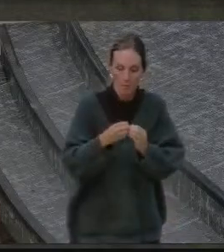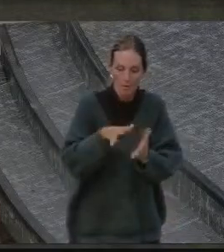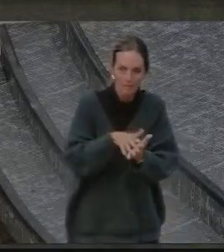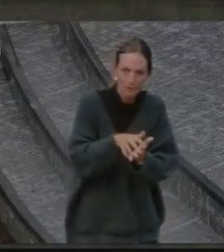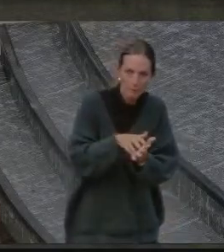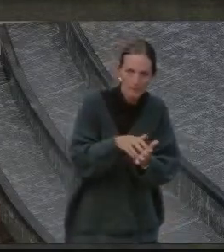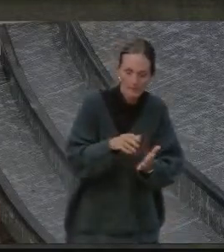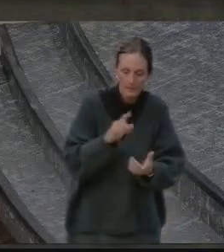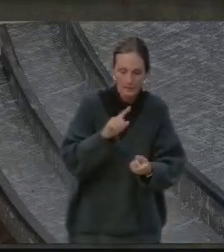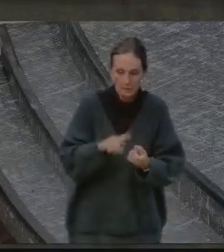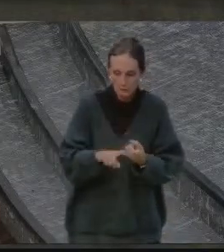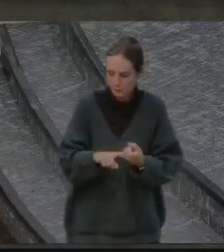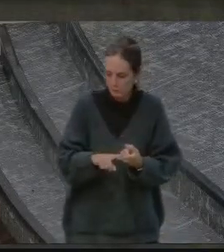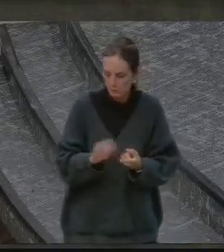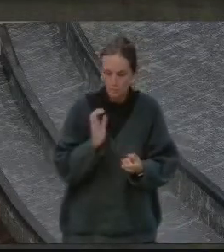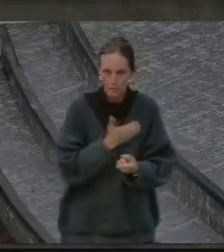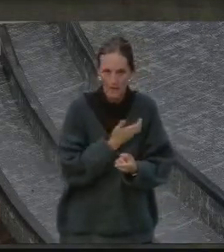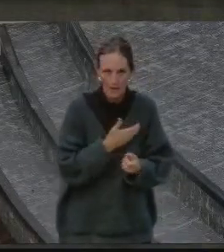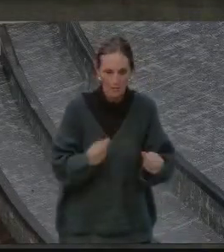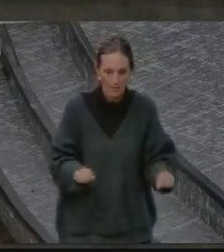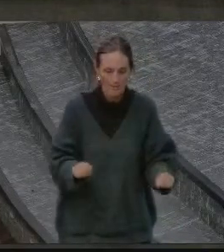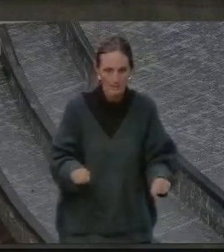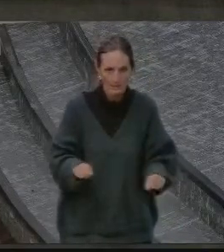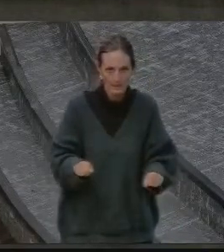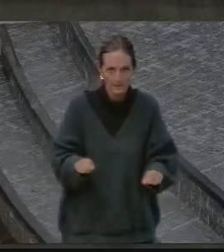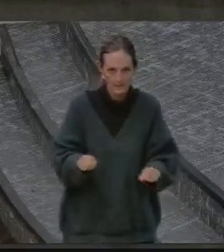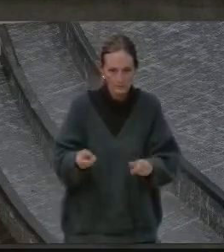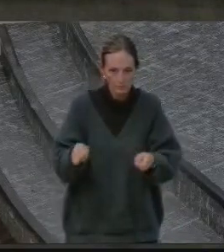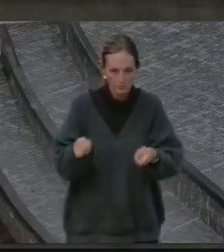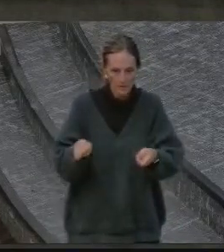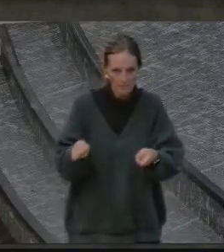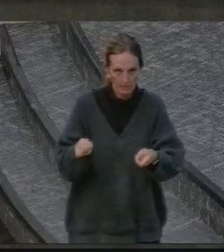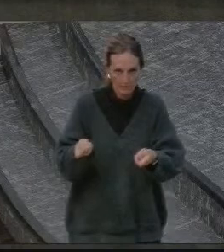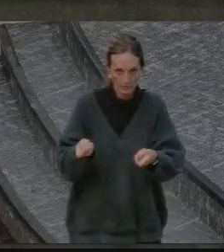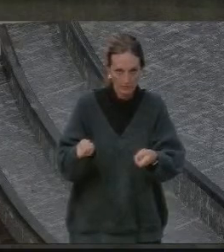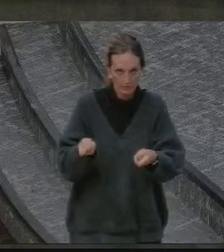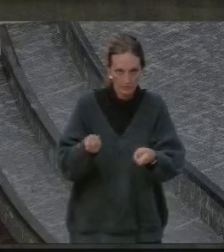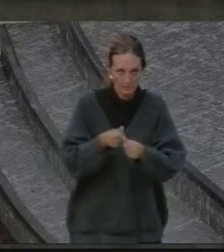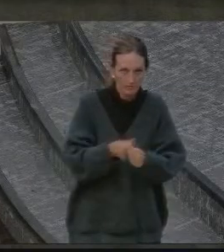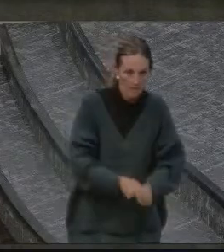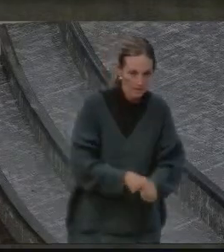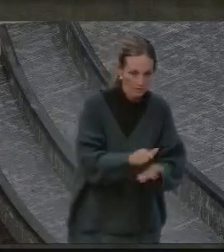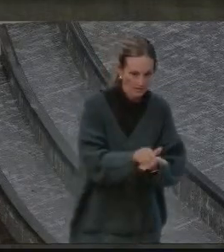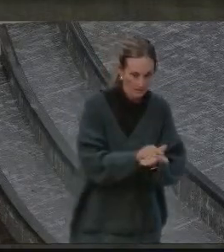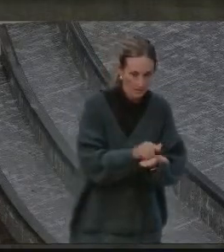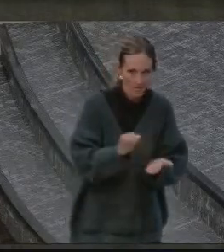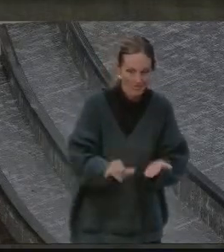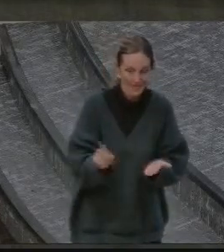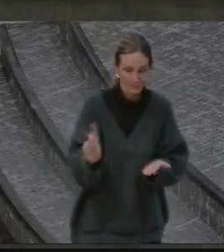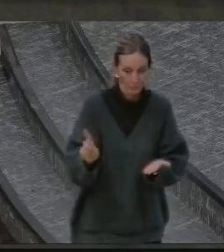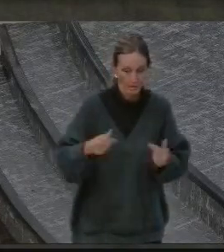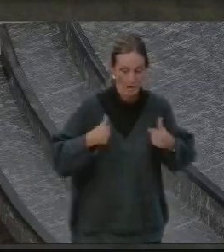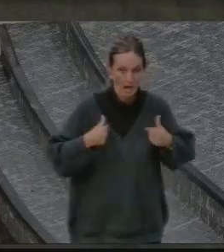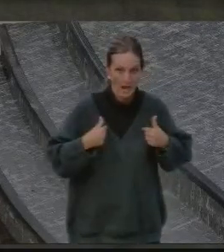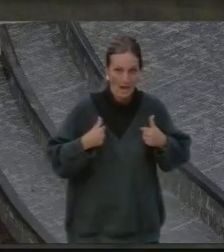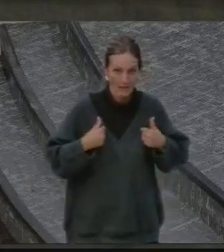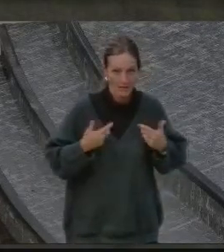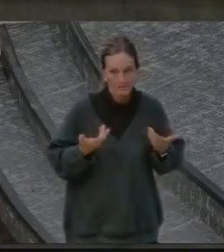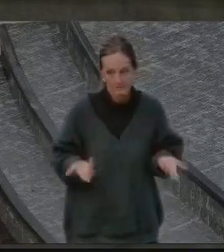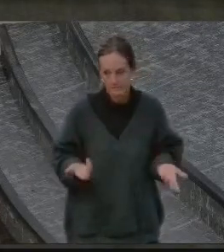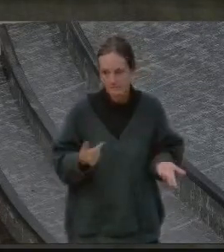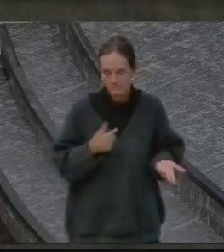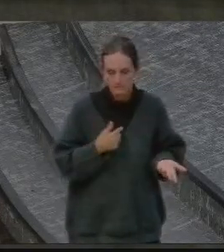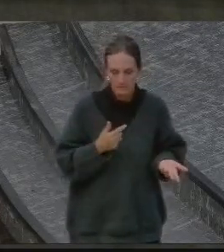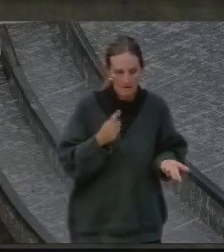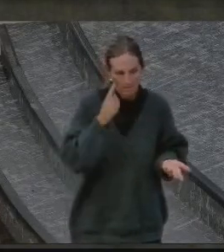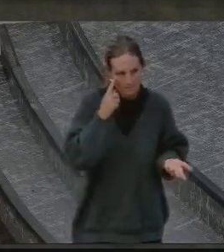to our ability to govern according to the law. And so that's where I err on the side of